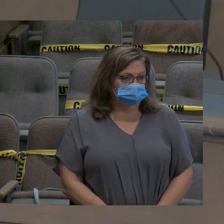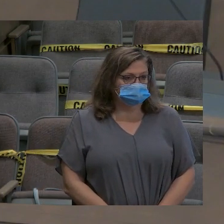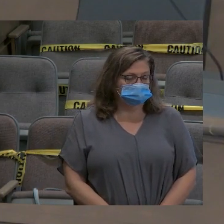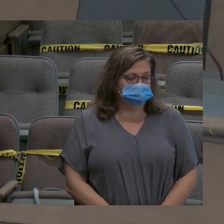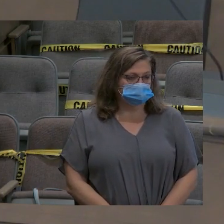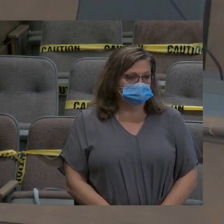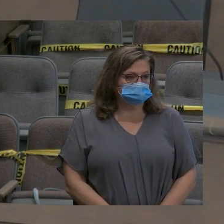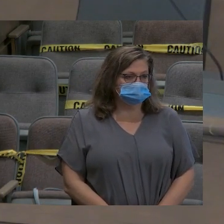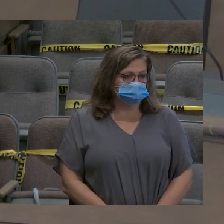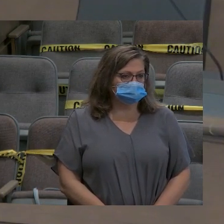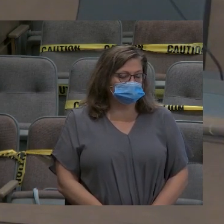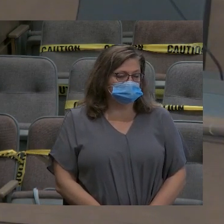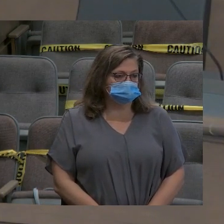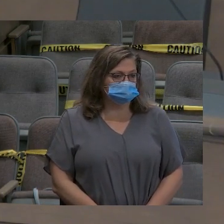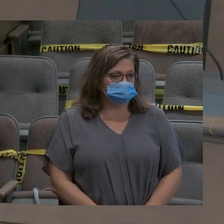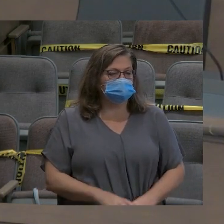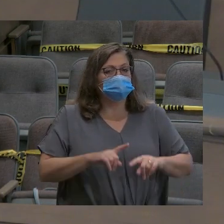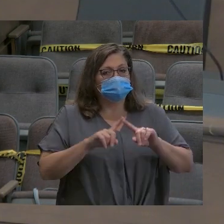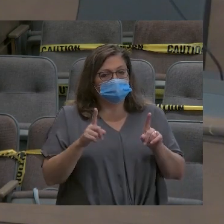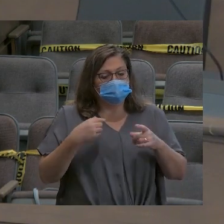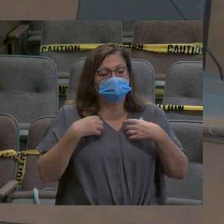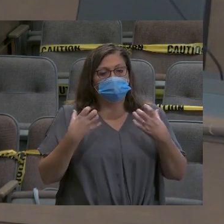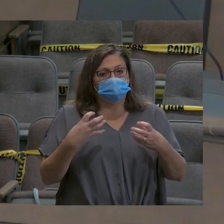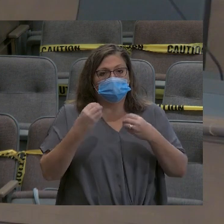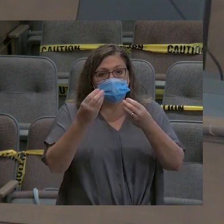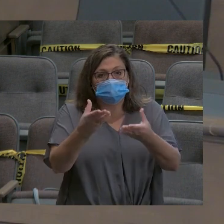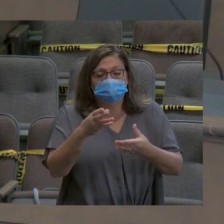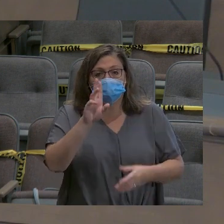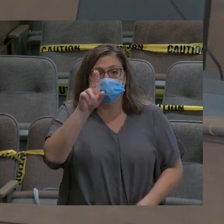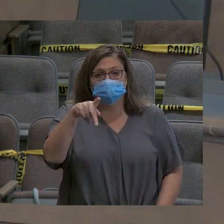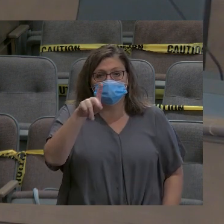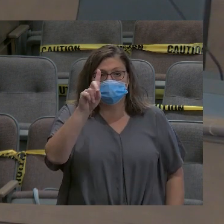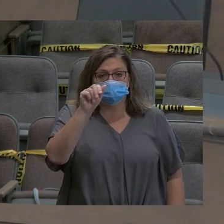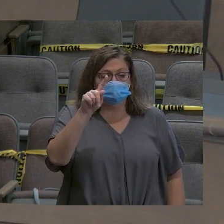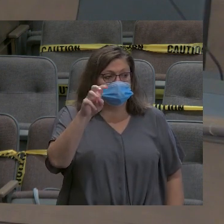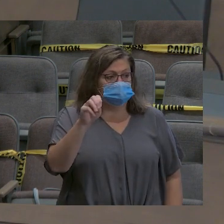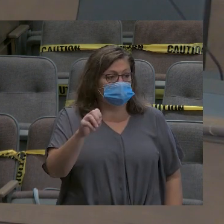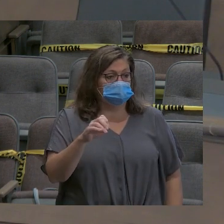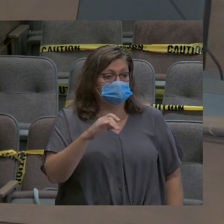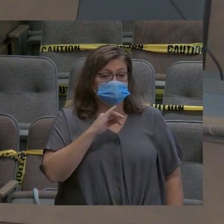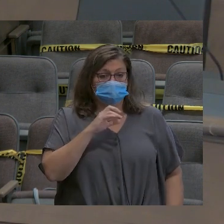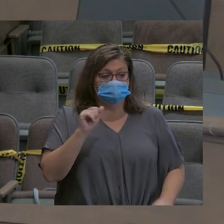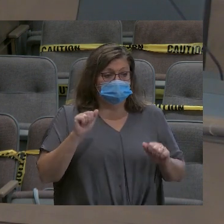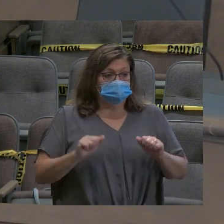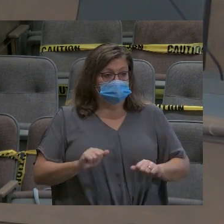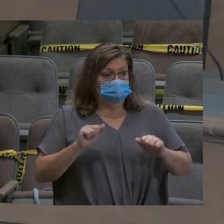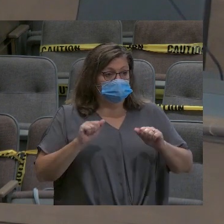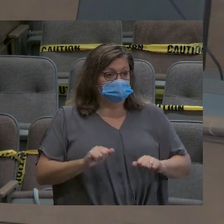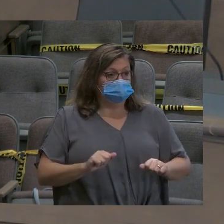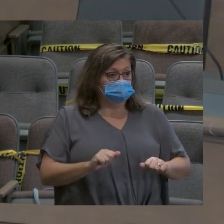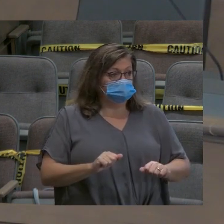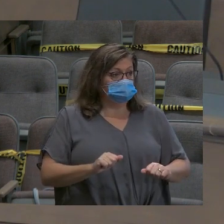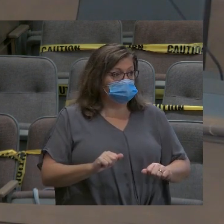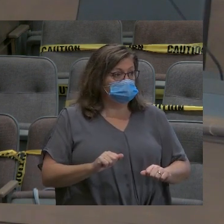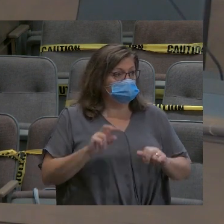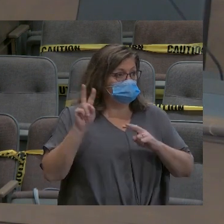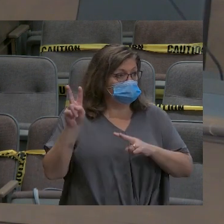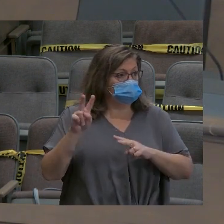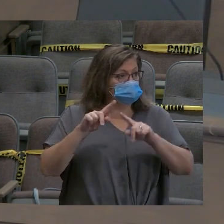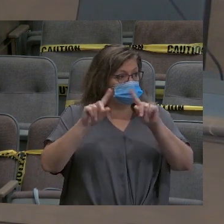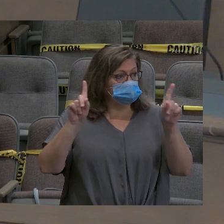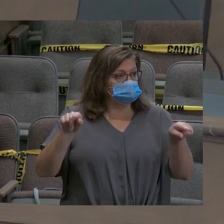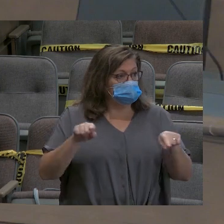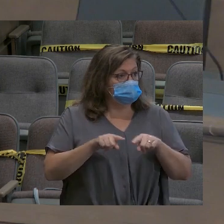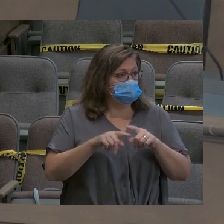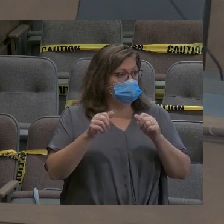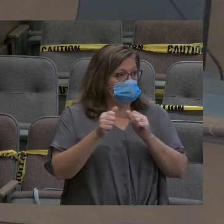I would like to provide this update of Phoebe Putney, and if we could possibly refer to the slide that has